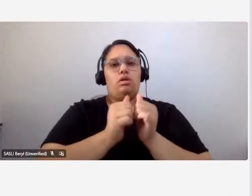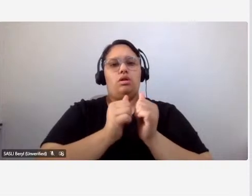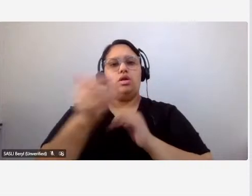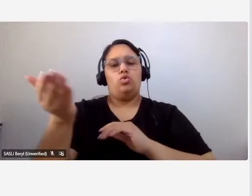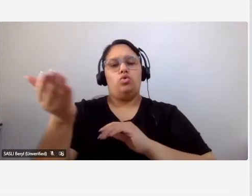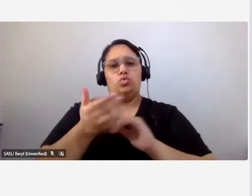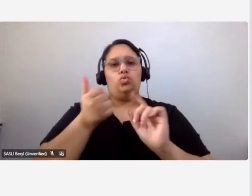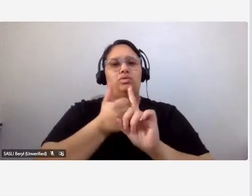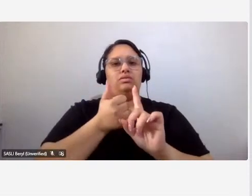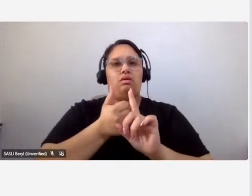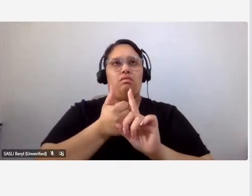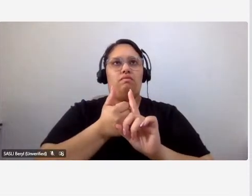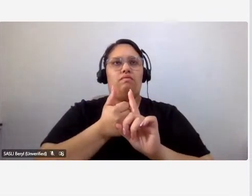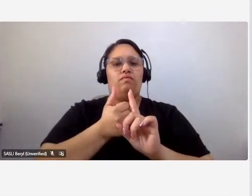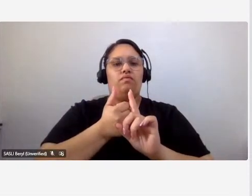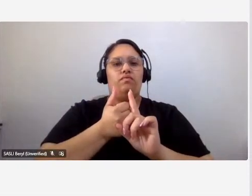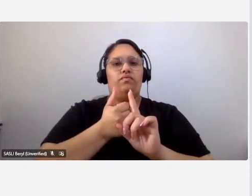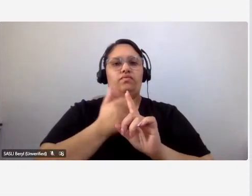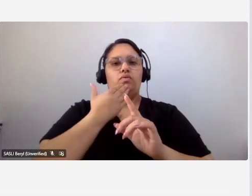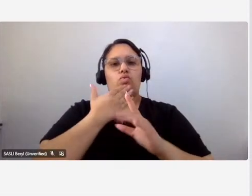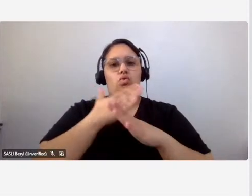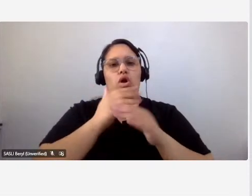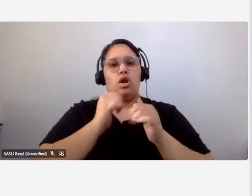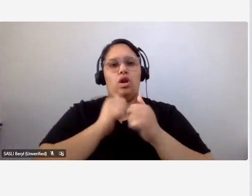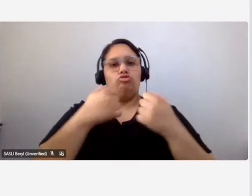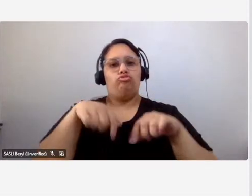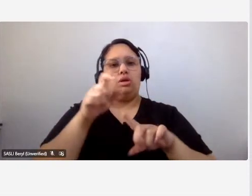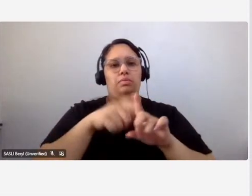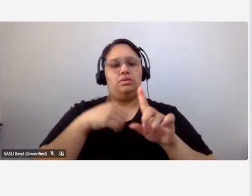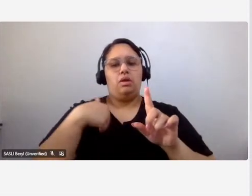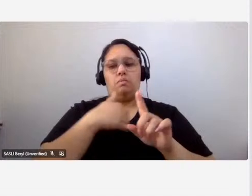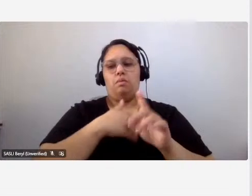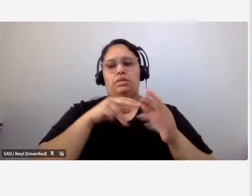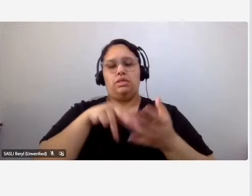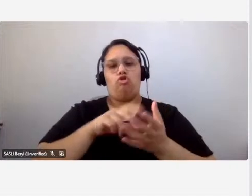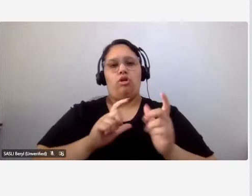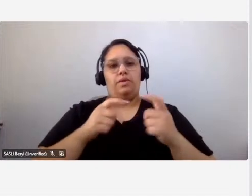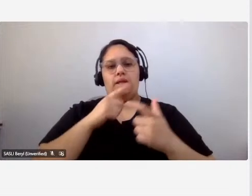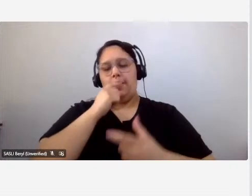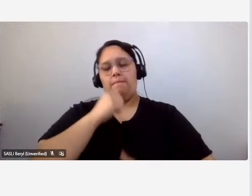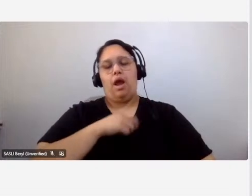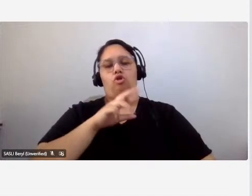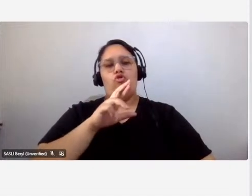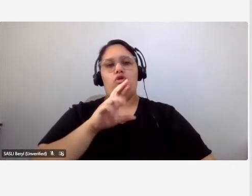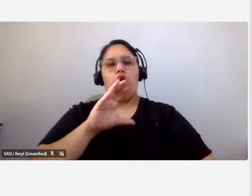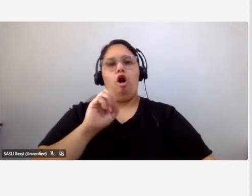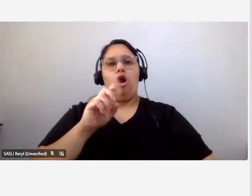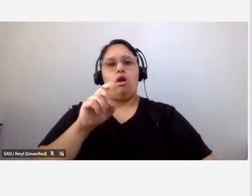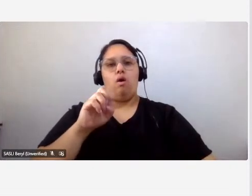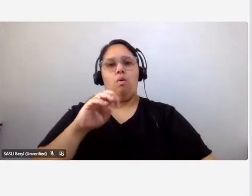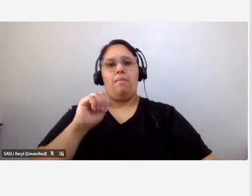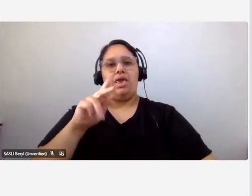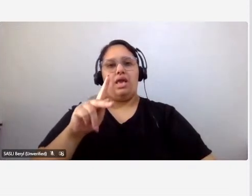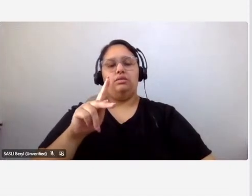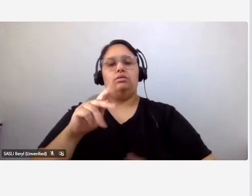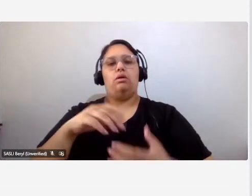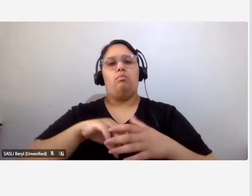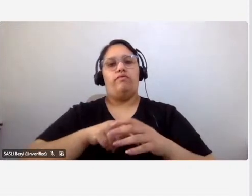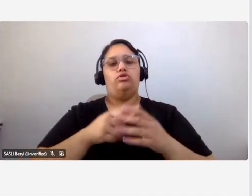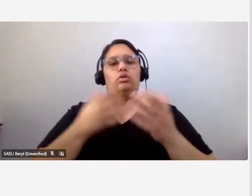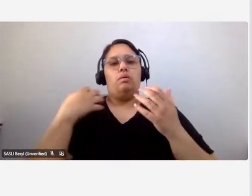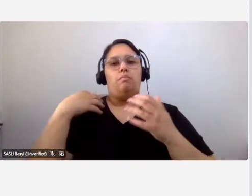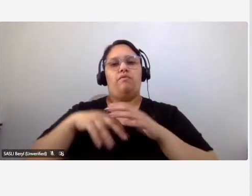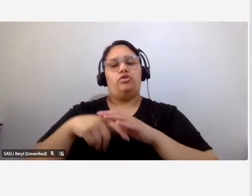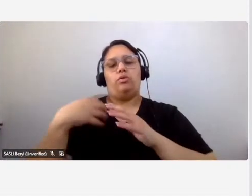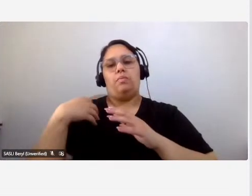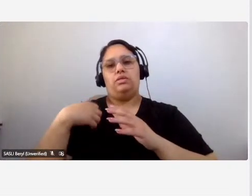introduce yourselves. Thank you, colleagues, Chairperson, members of the Standing Committee. And my name is Ricardo Mackenzie, Provincial Minister of Cultural Affairs and Sport.